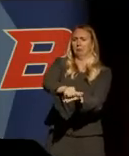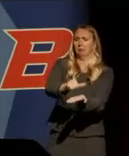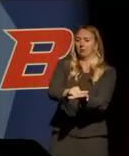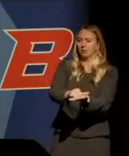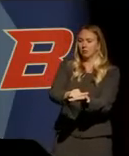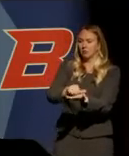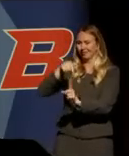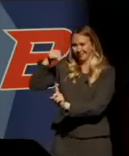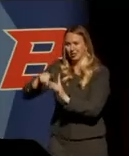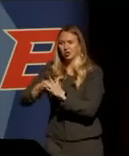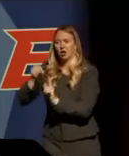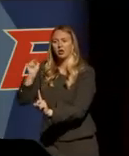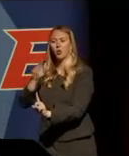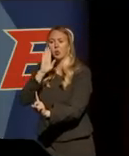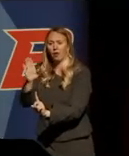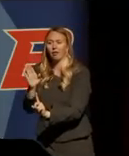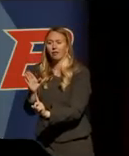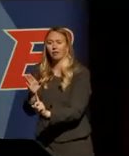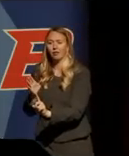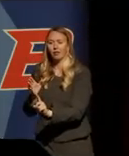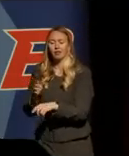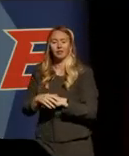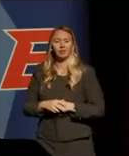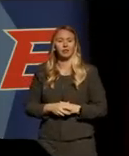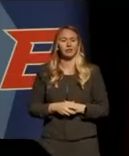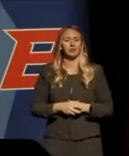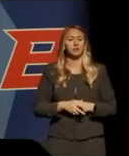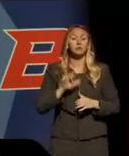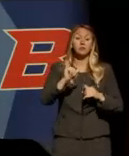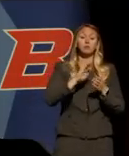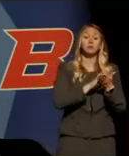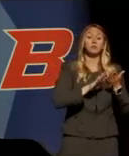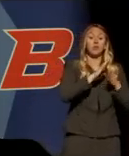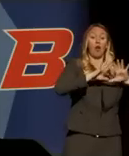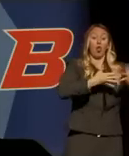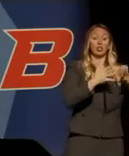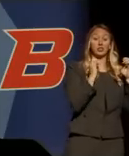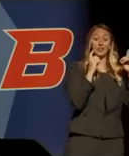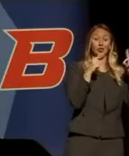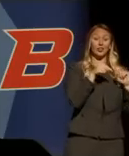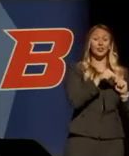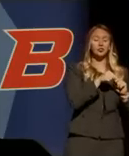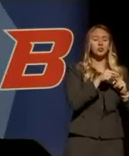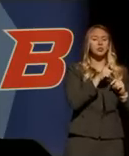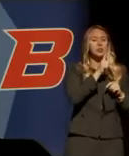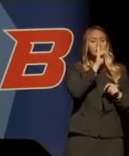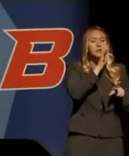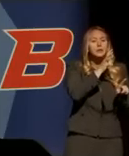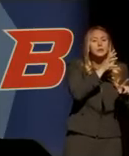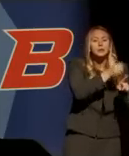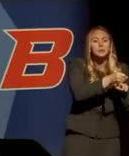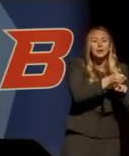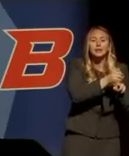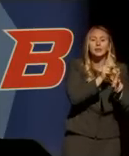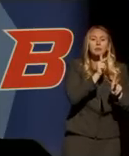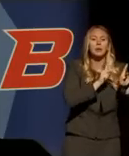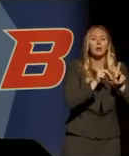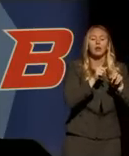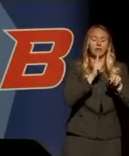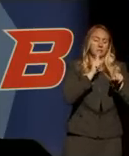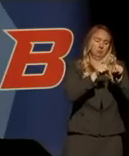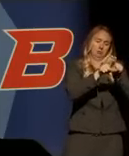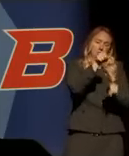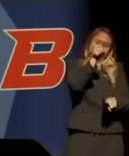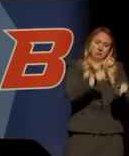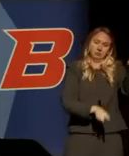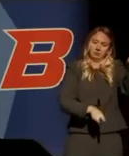Our College of Education is making an impact on people of all ages